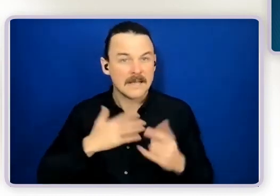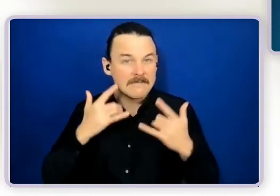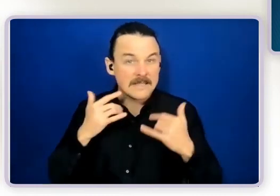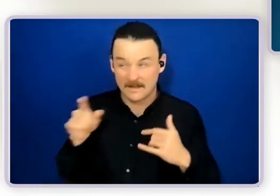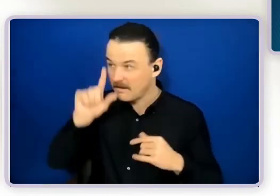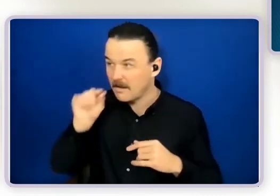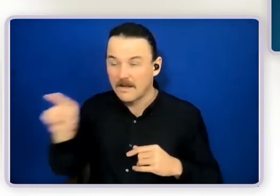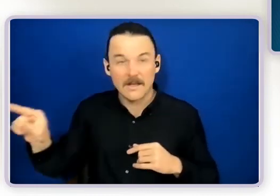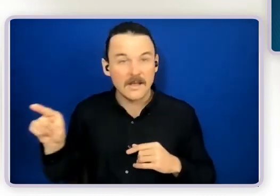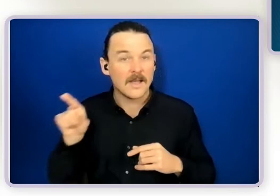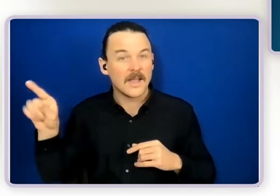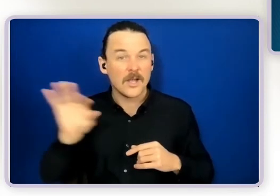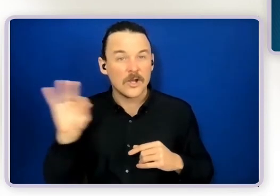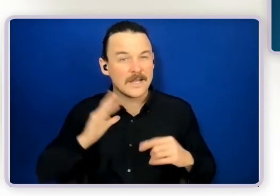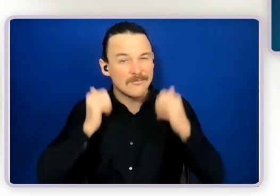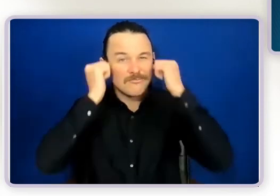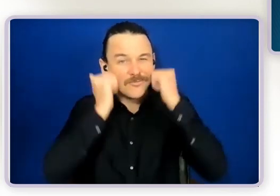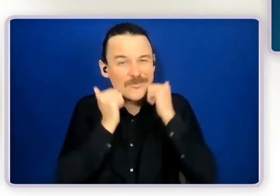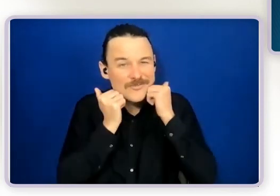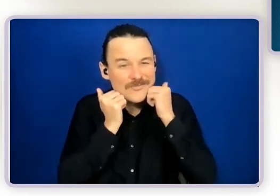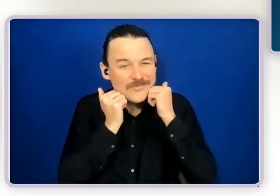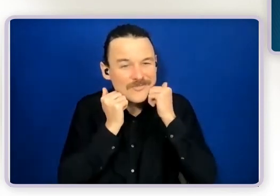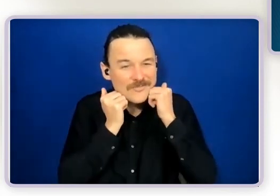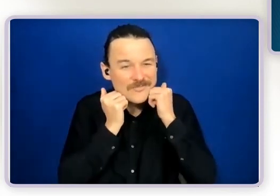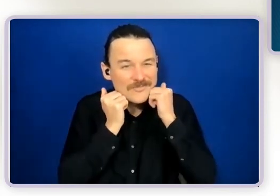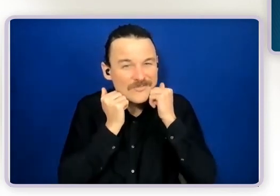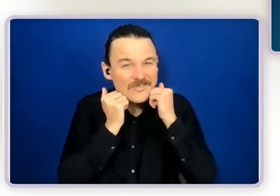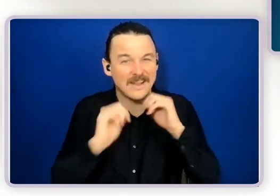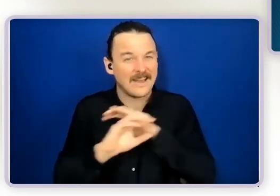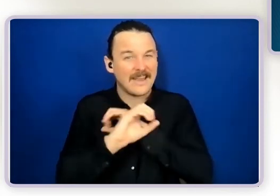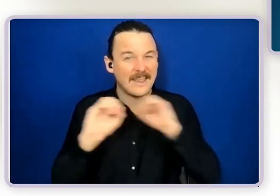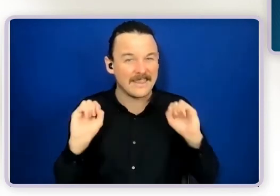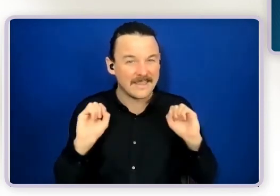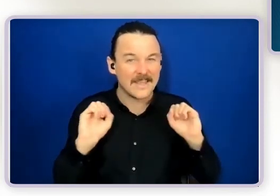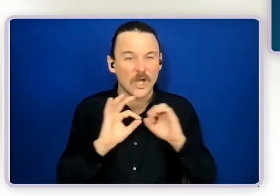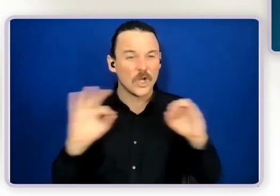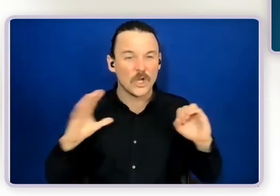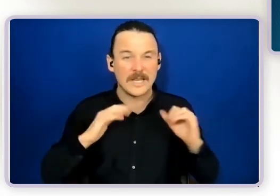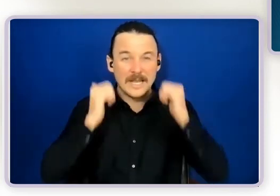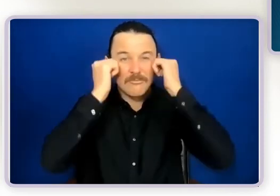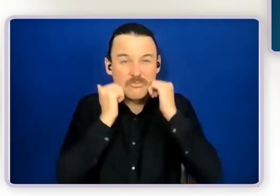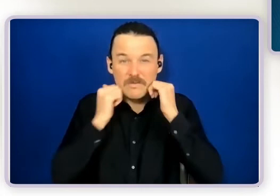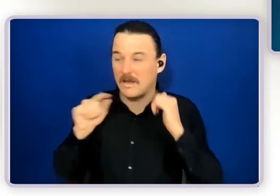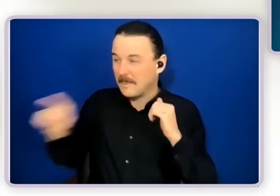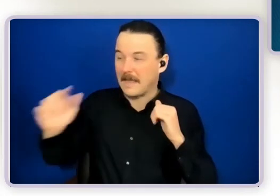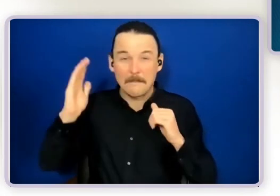prove that they have had experience and more important than